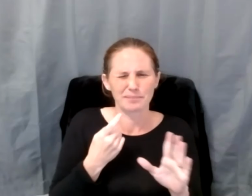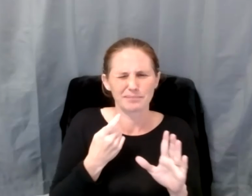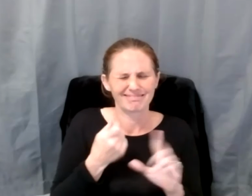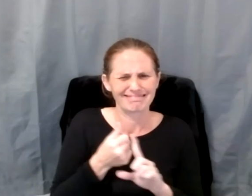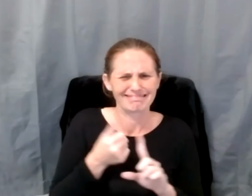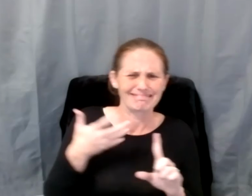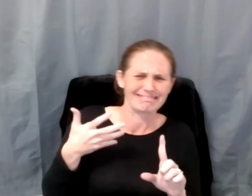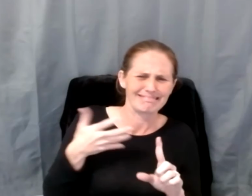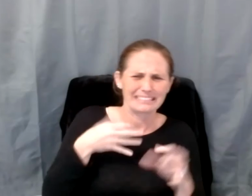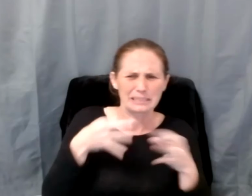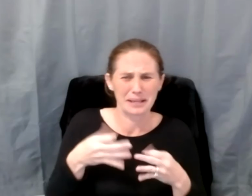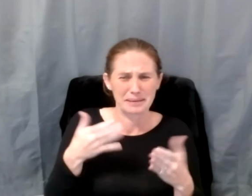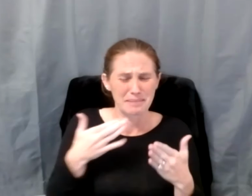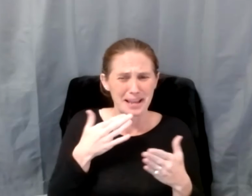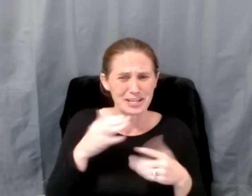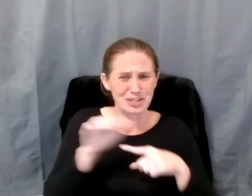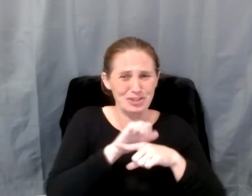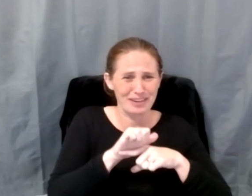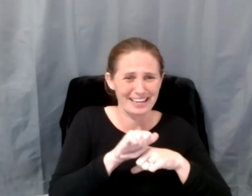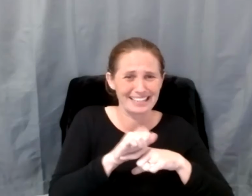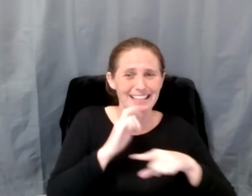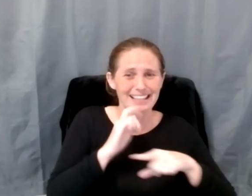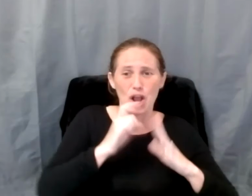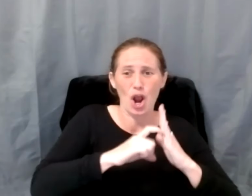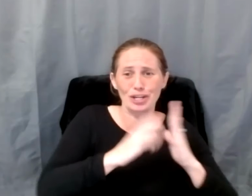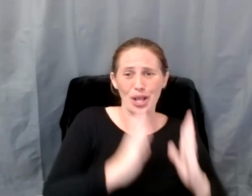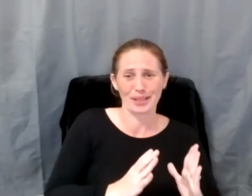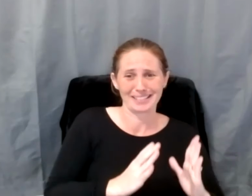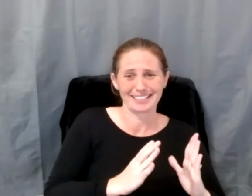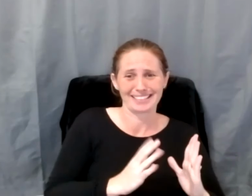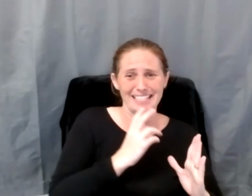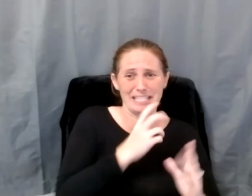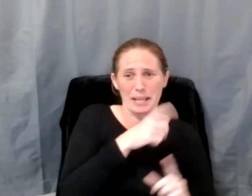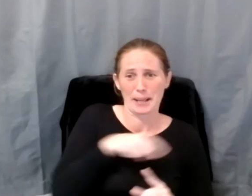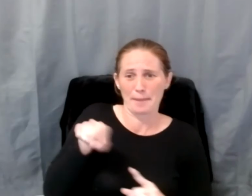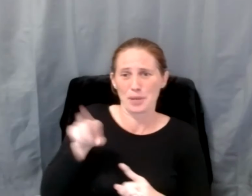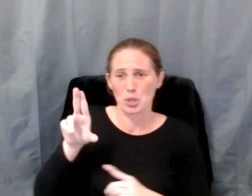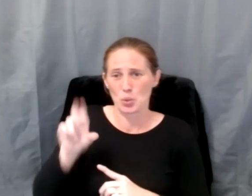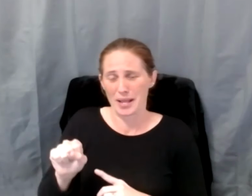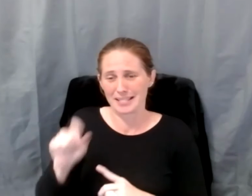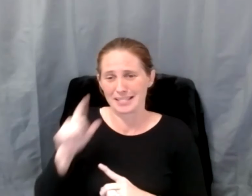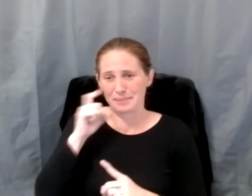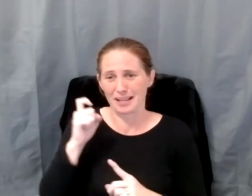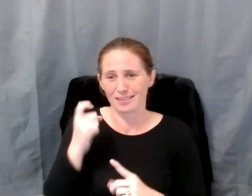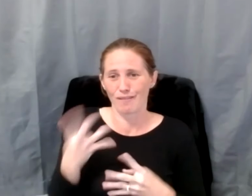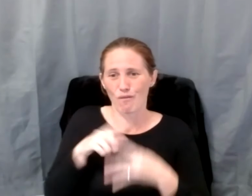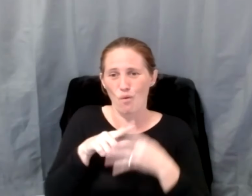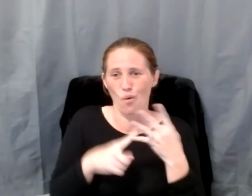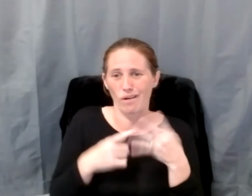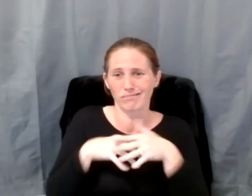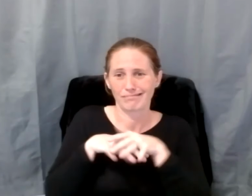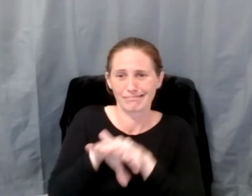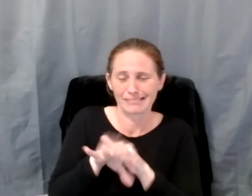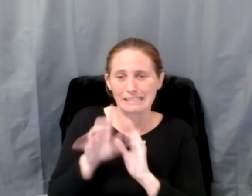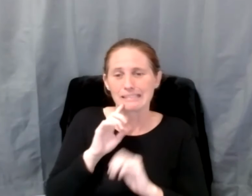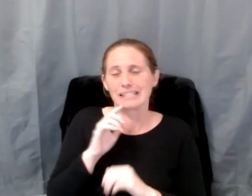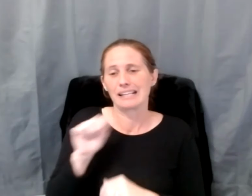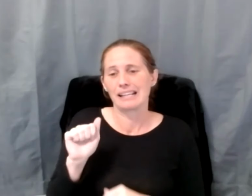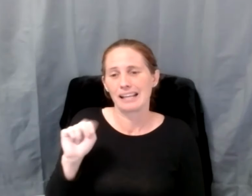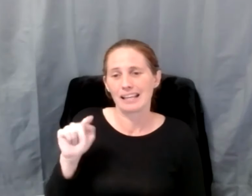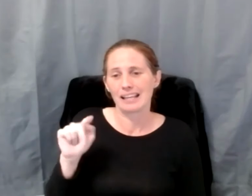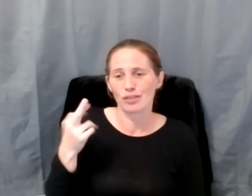my training is entirely as an archaeologist. It's only coming to the US because of the four fields, um, framing of anthropology that